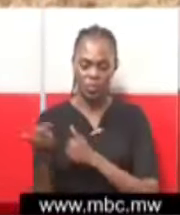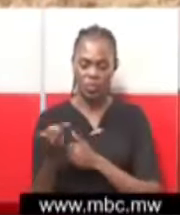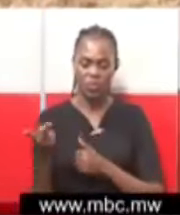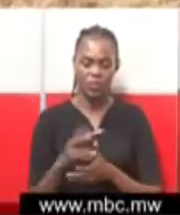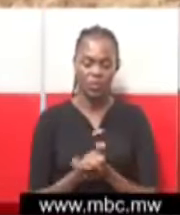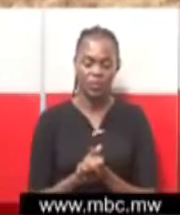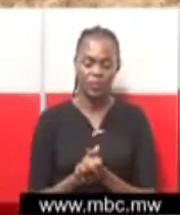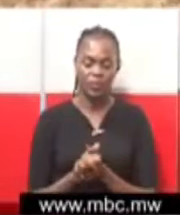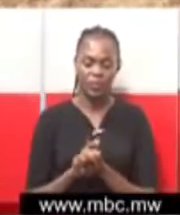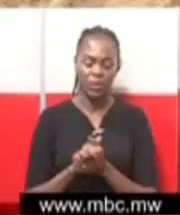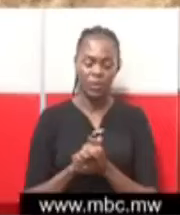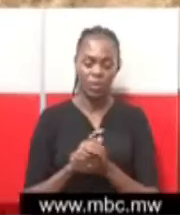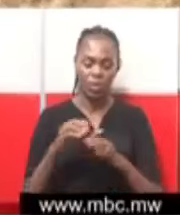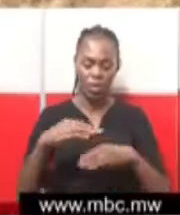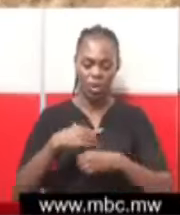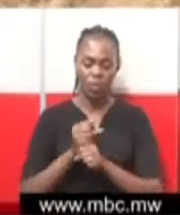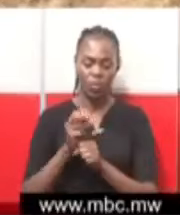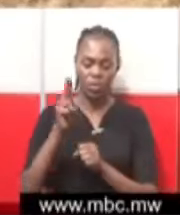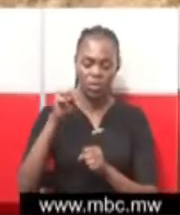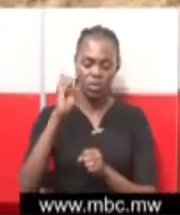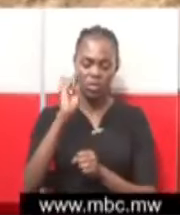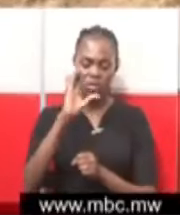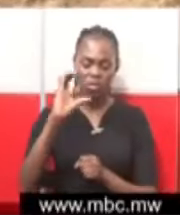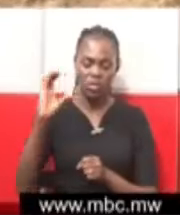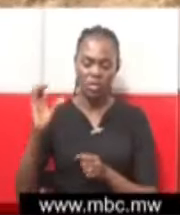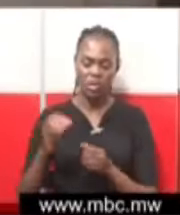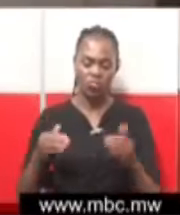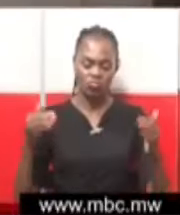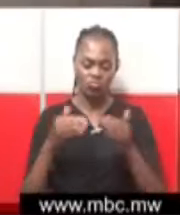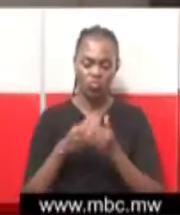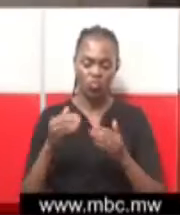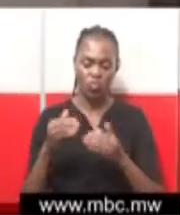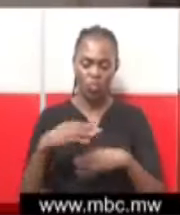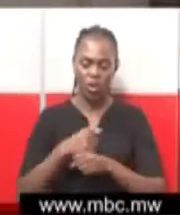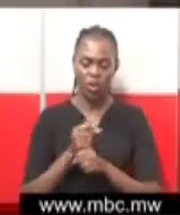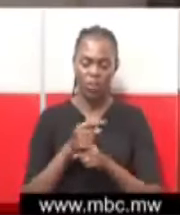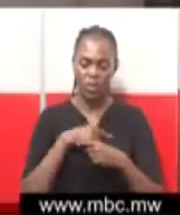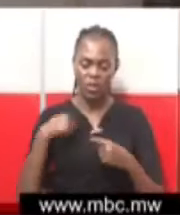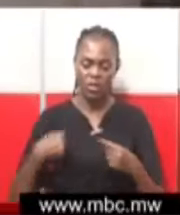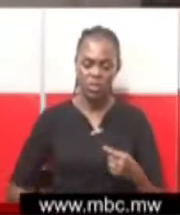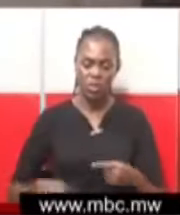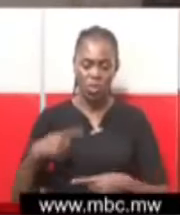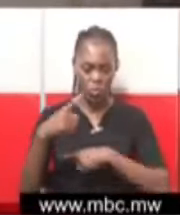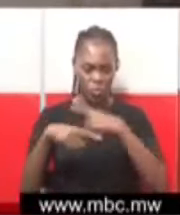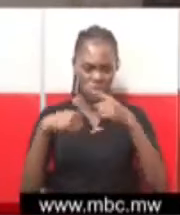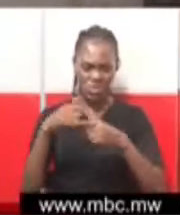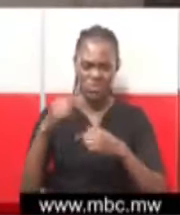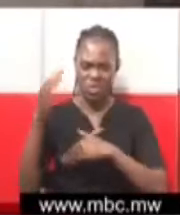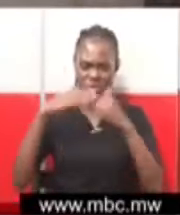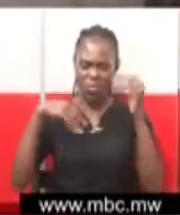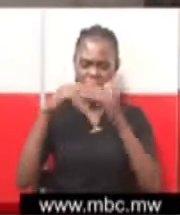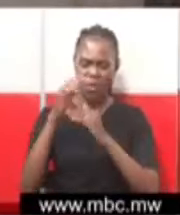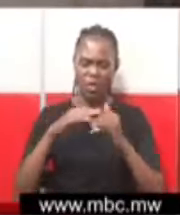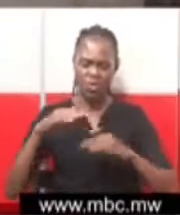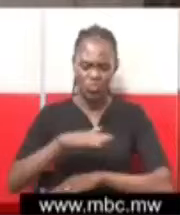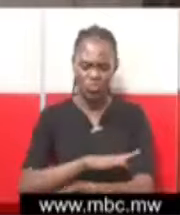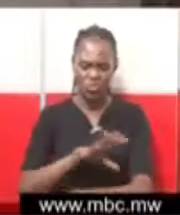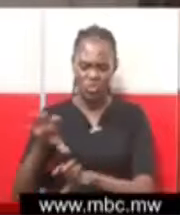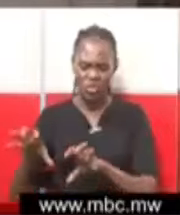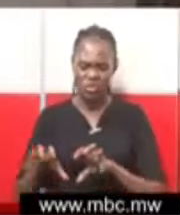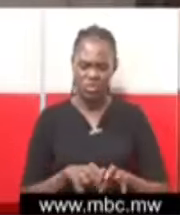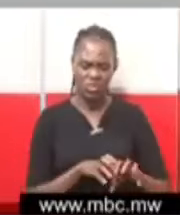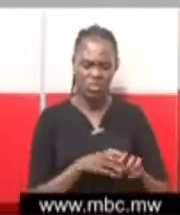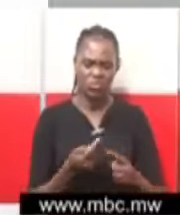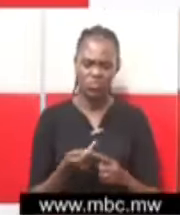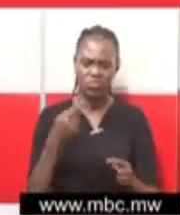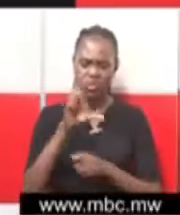National Construction Industry Council stops a Chinese company, King Steel Malada, from continuing to construct a warehouse along the bypass